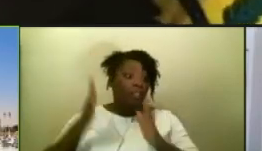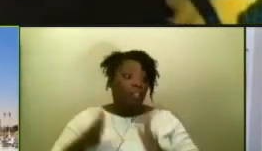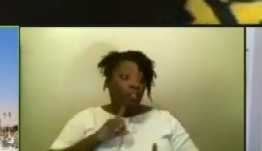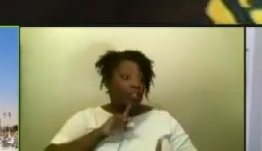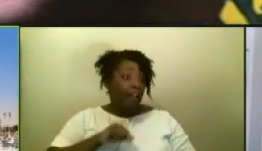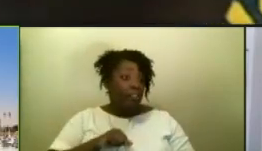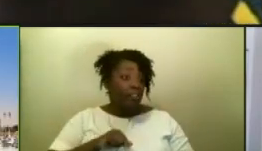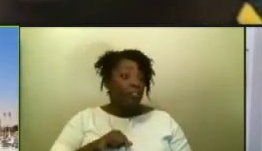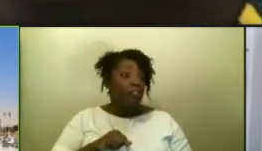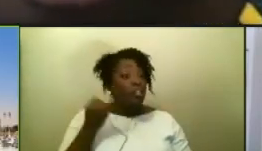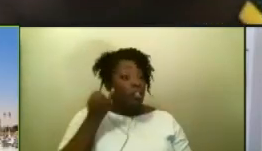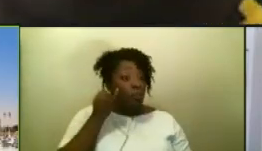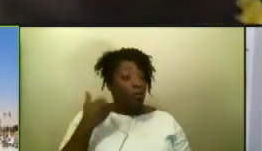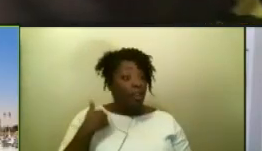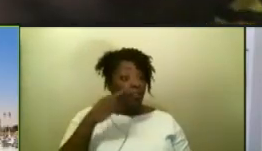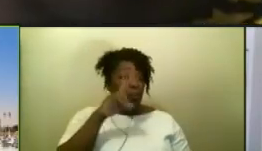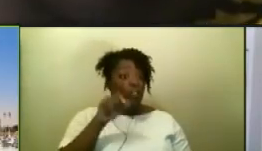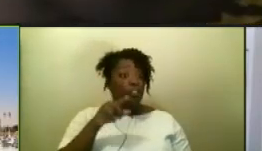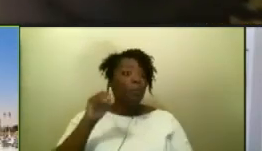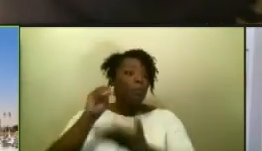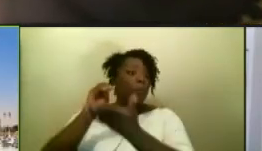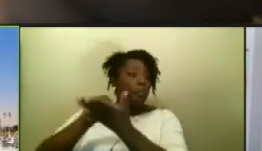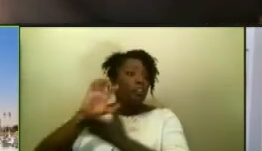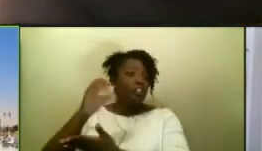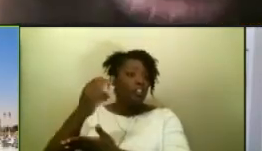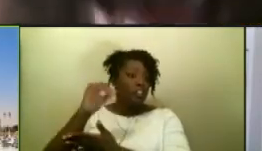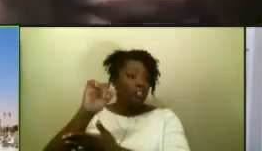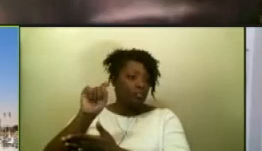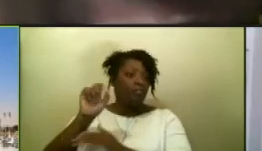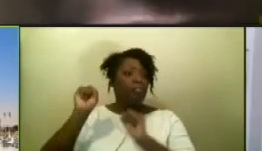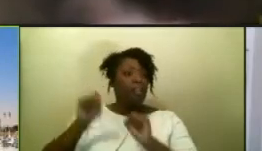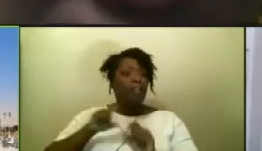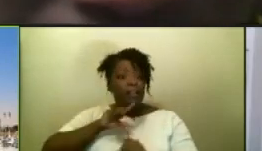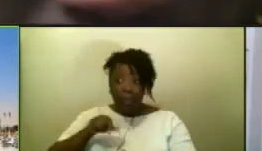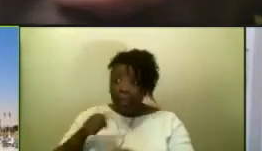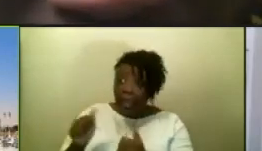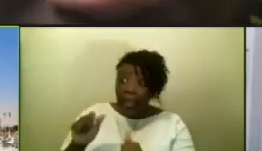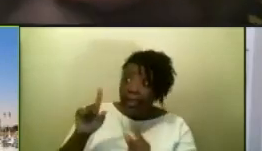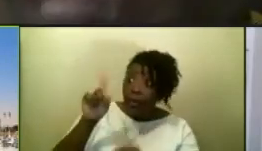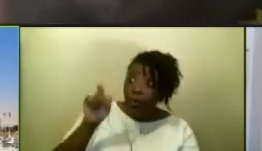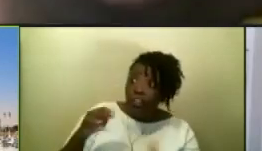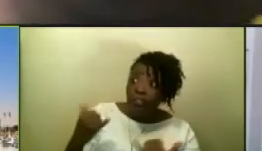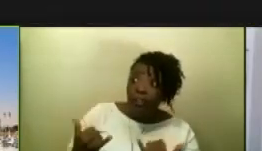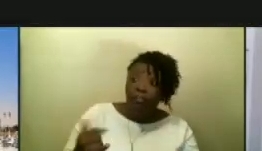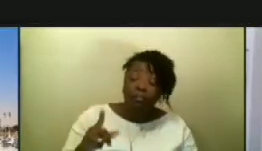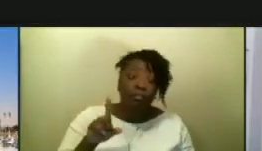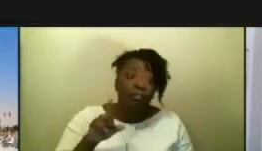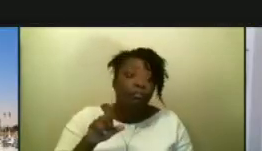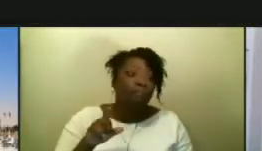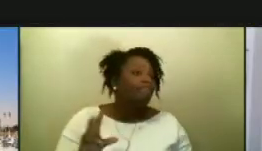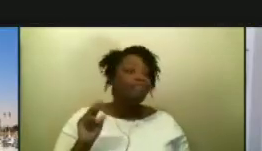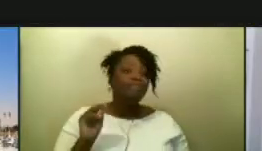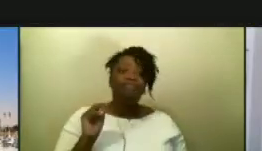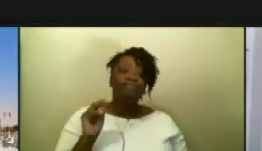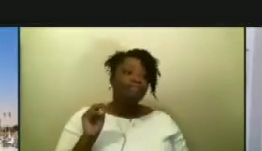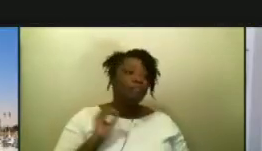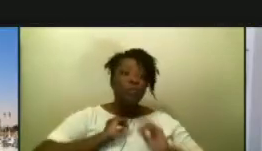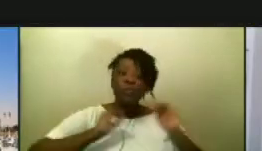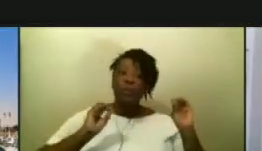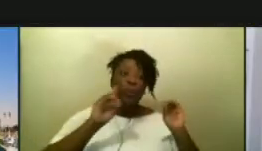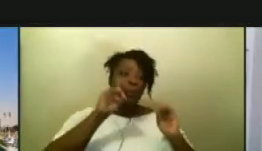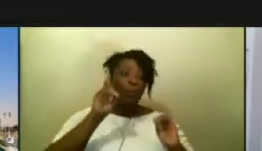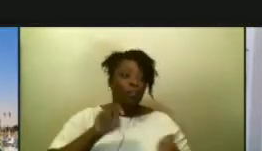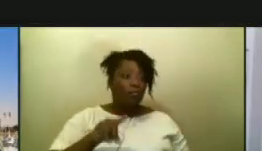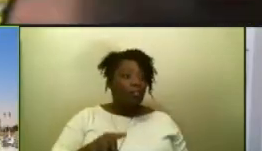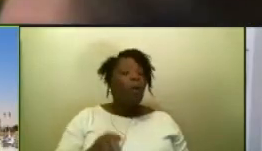that you type it so we can address those. Do we have any questions, Rima? No, Sadie, we don't have any questions. We don't